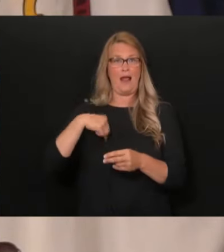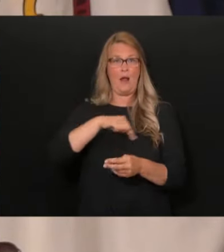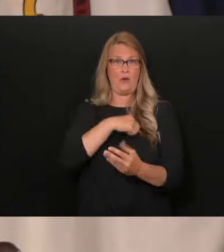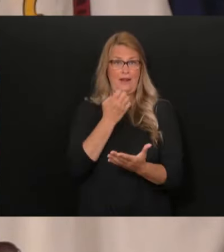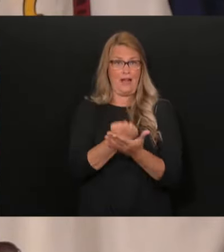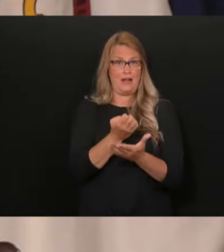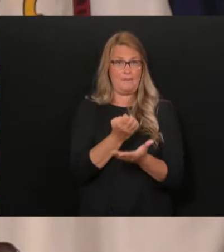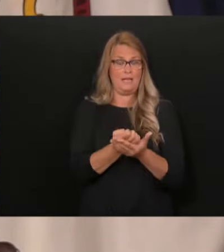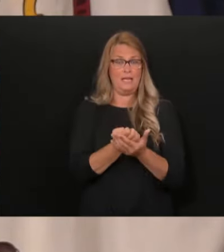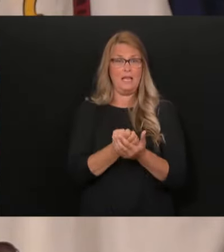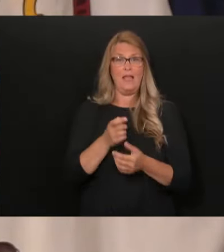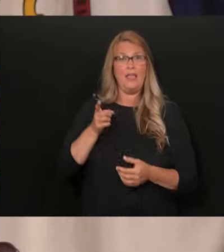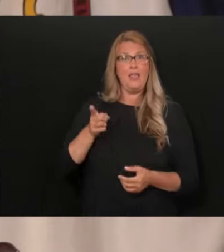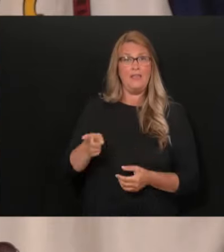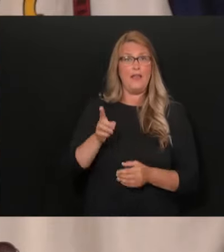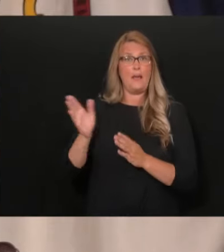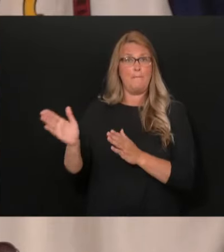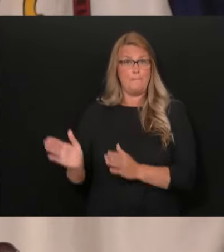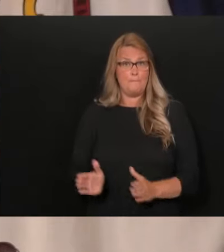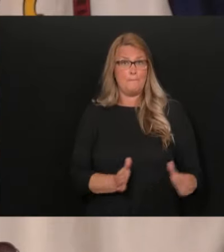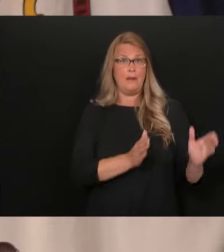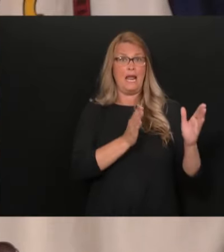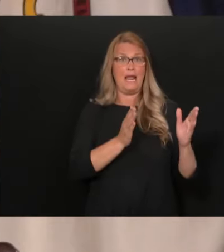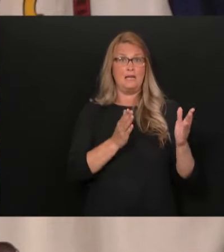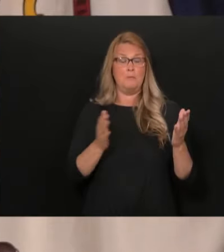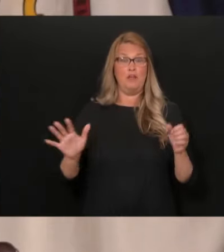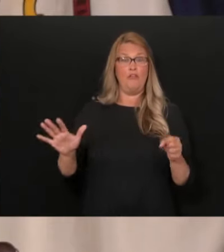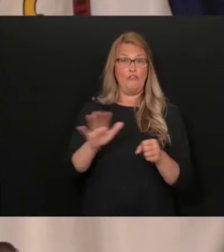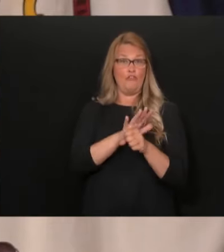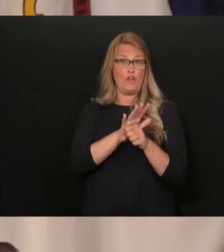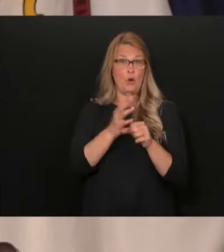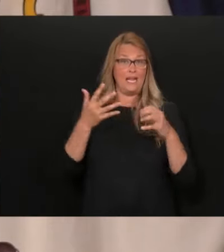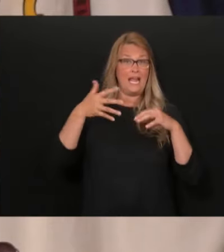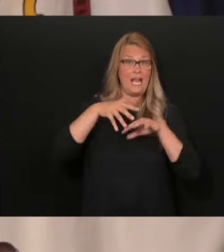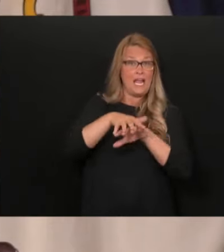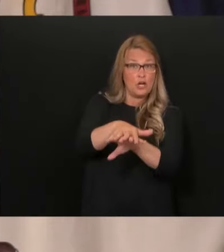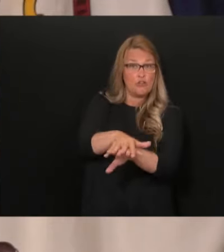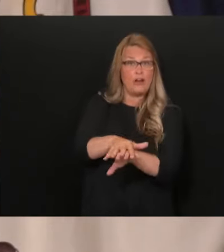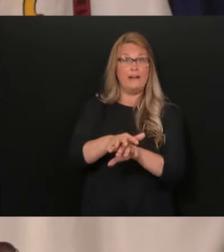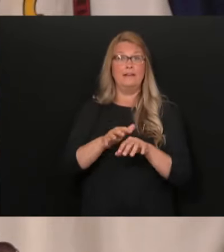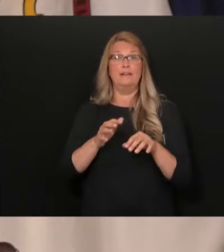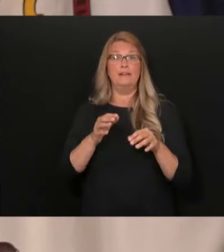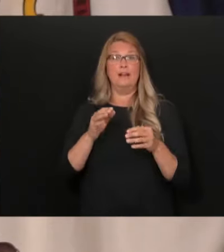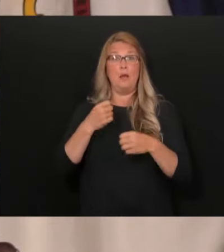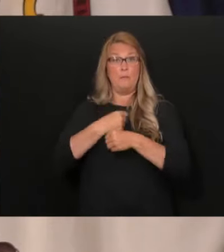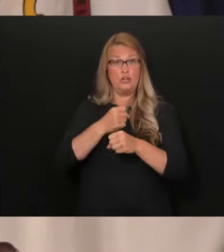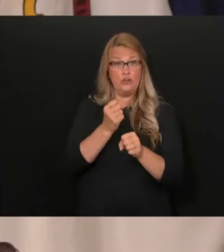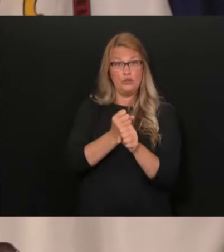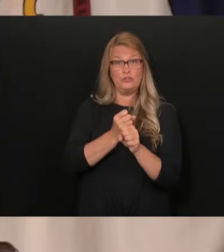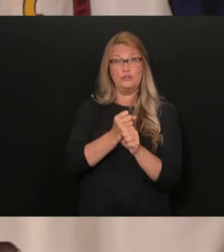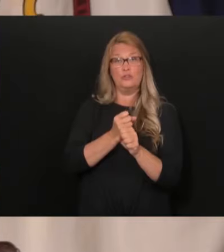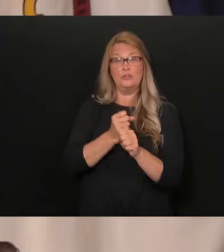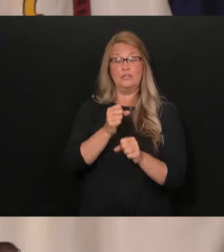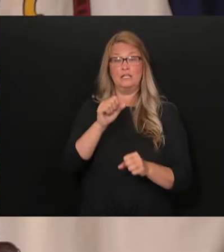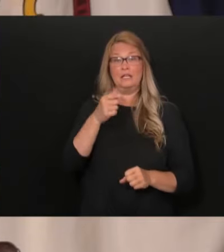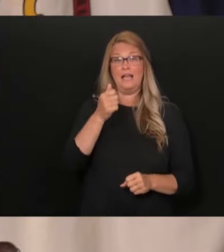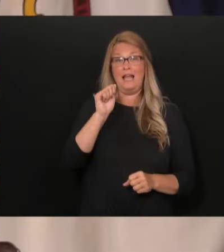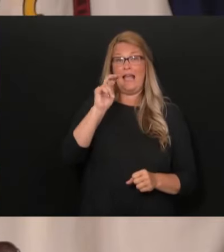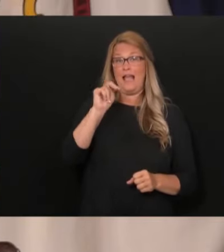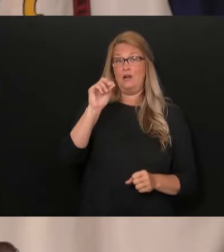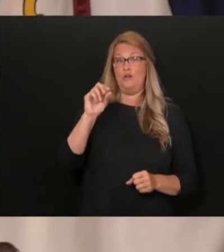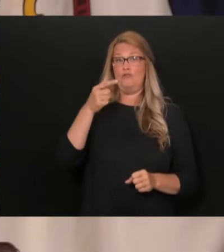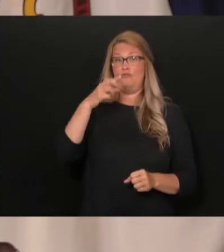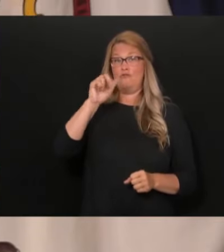plans to be fully integrated, to be the first fully integrated producer of anode-grade